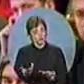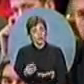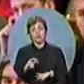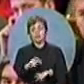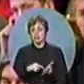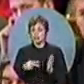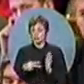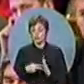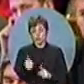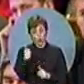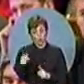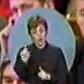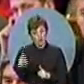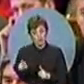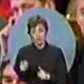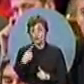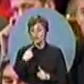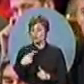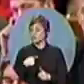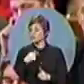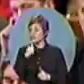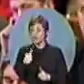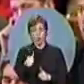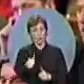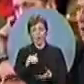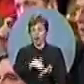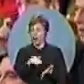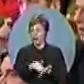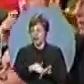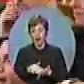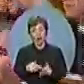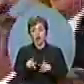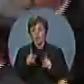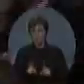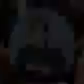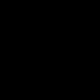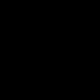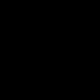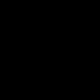like all anti-crime measures this month, is being opposed by the Liberal Party.